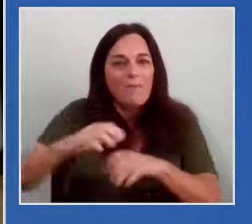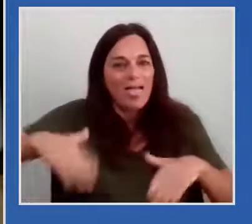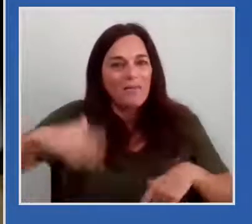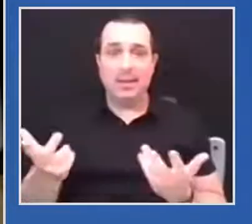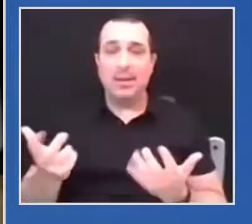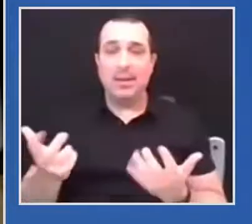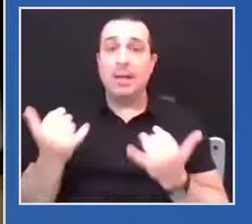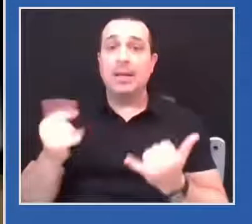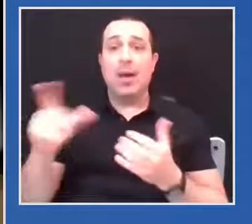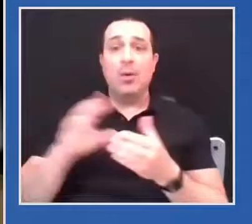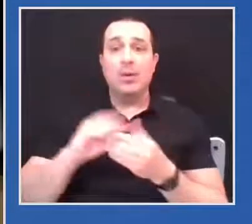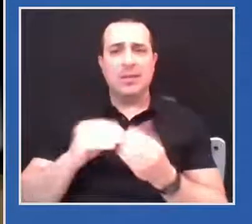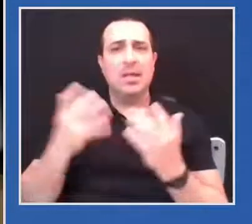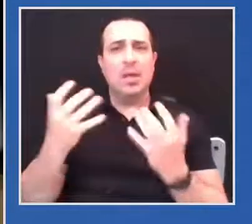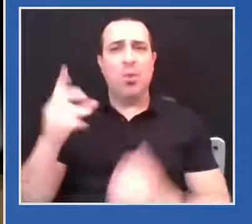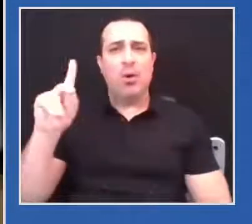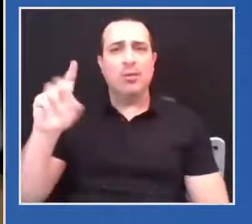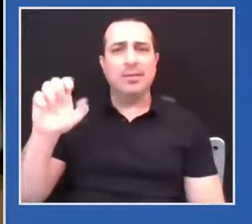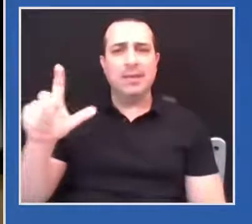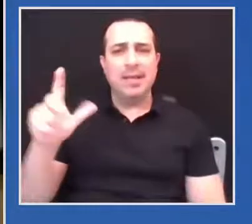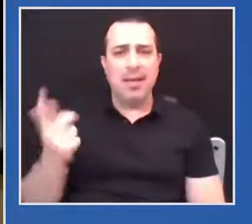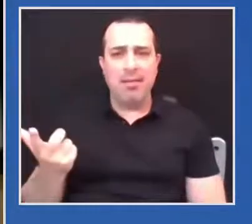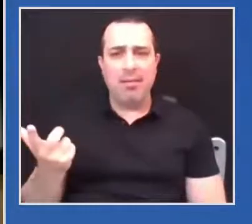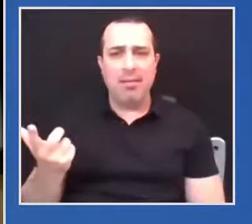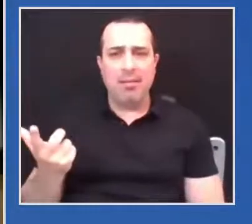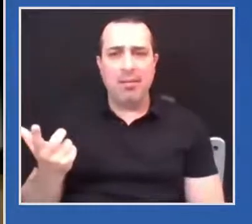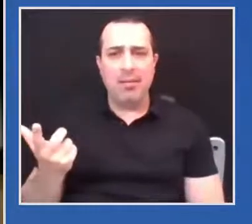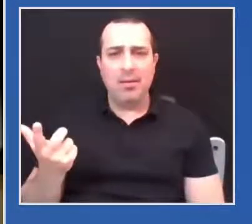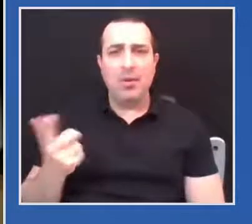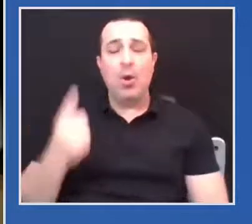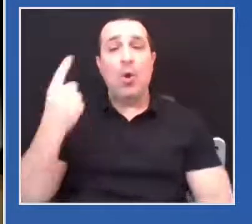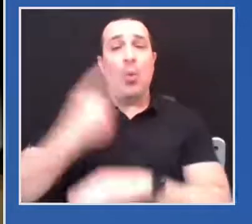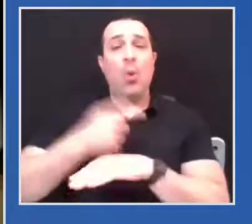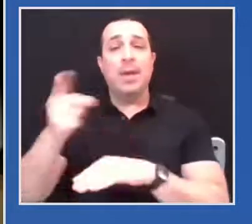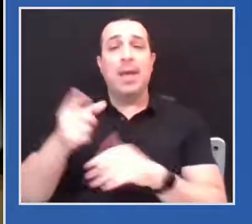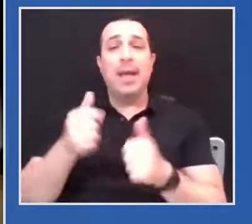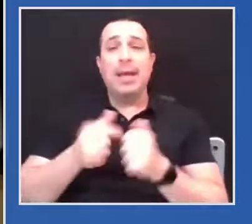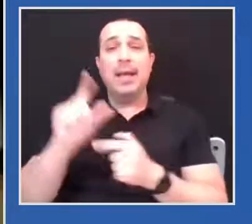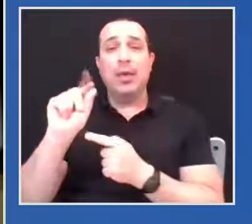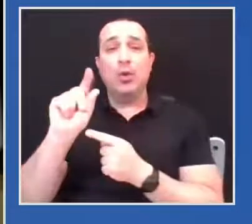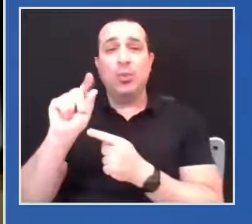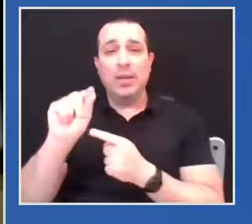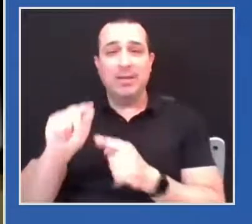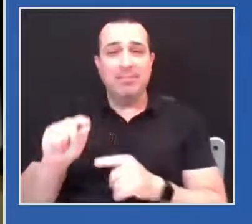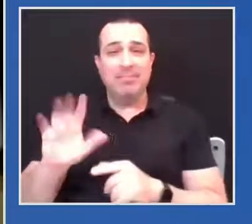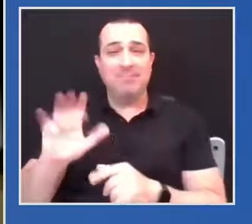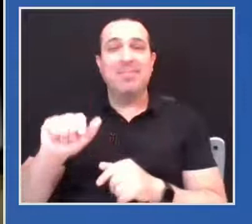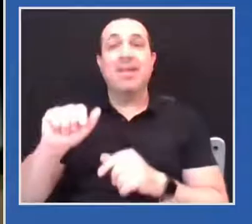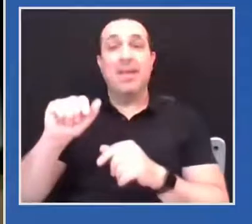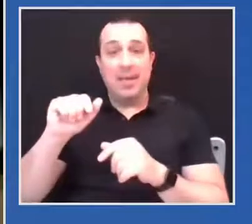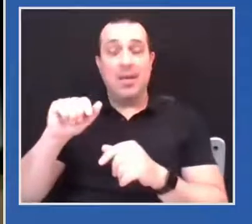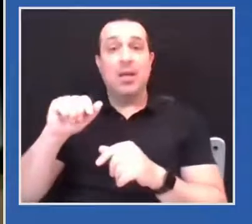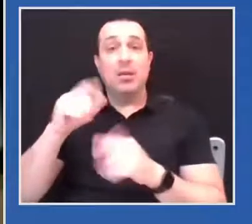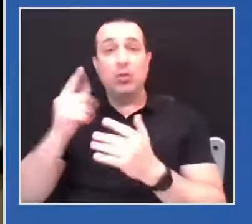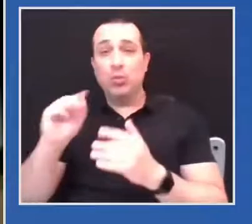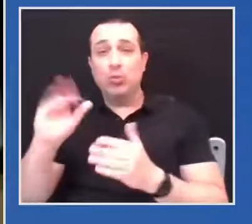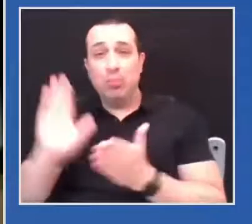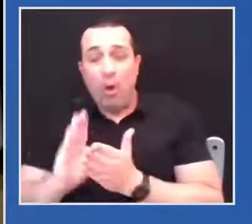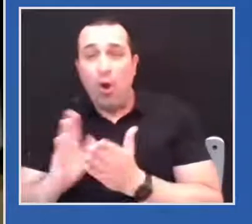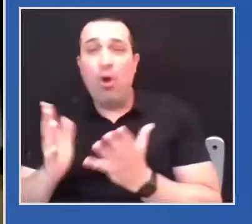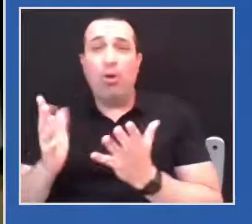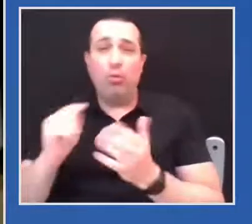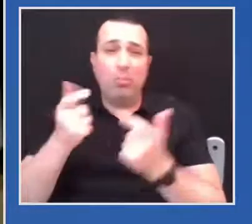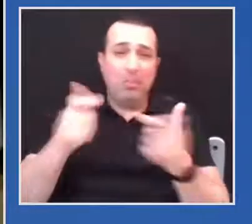he wants a deal. One day he's tweeting that the relief package is too big. The next day he's saying it's too small. It's